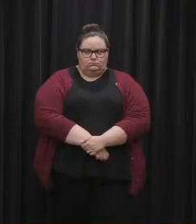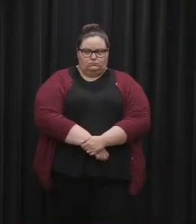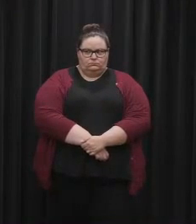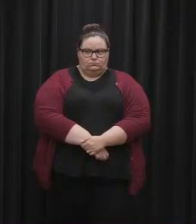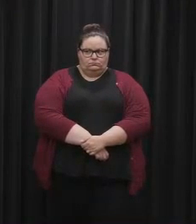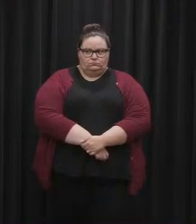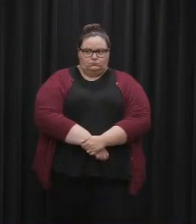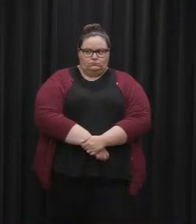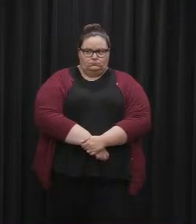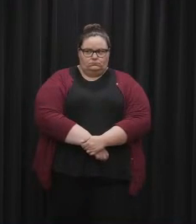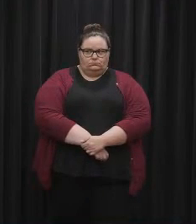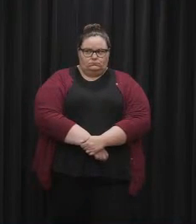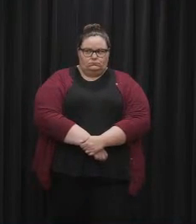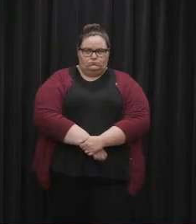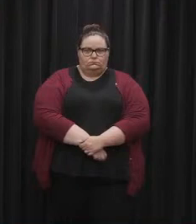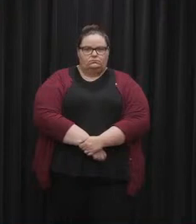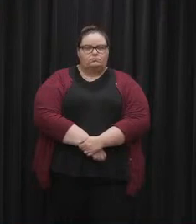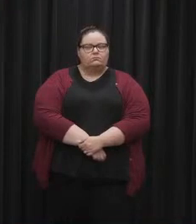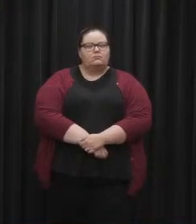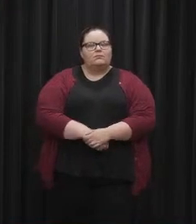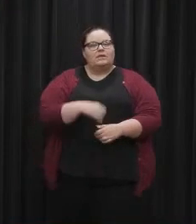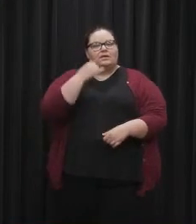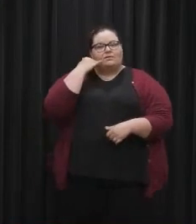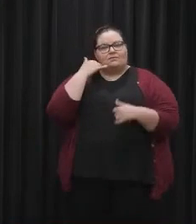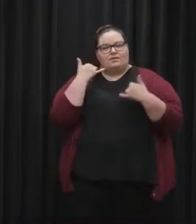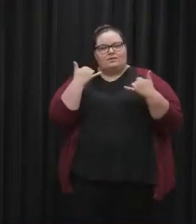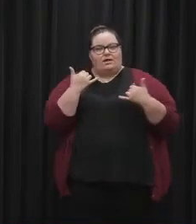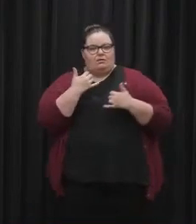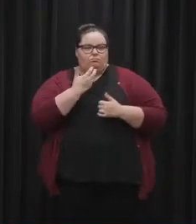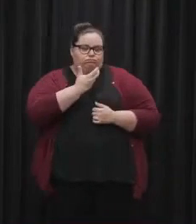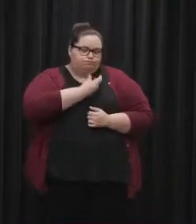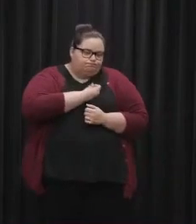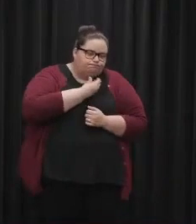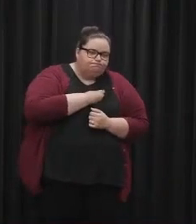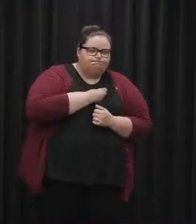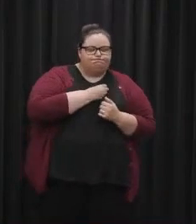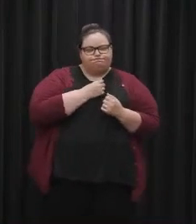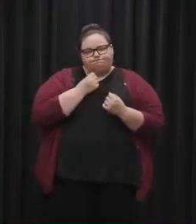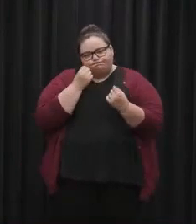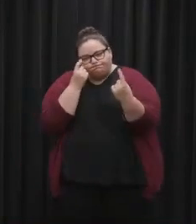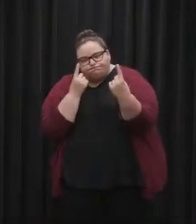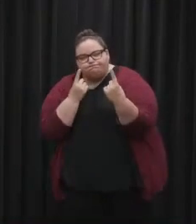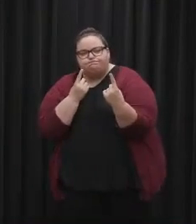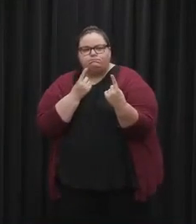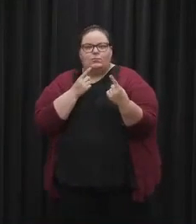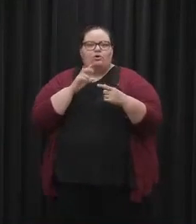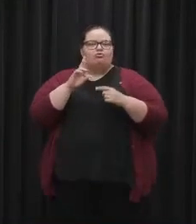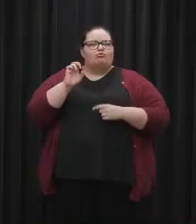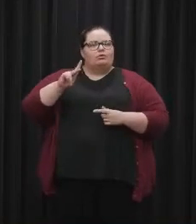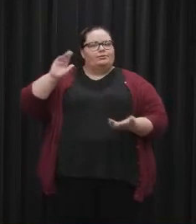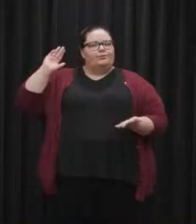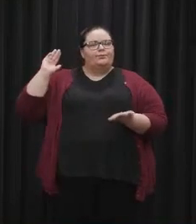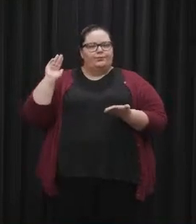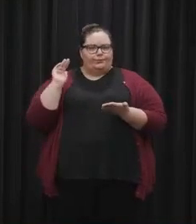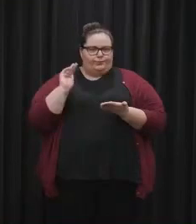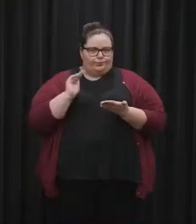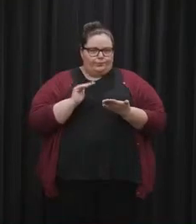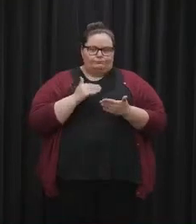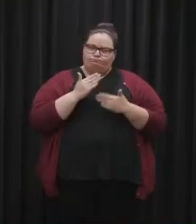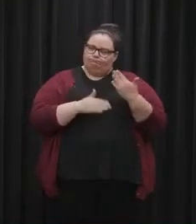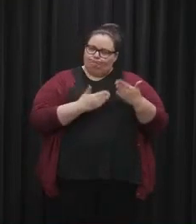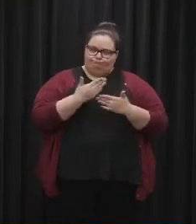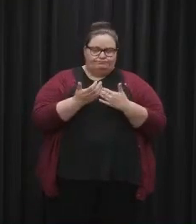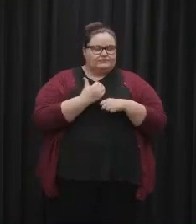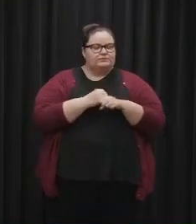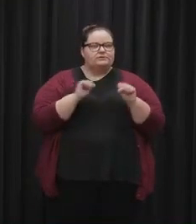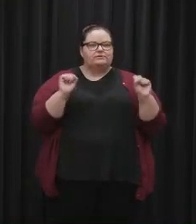effective treatment. By acting now with kindness and patience, empathy and tolerance, we can lower the risk and go about our lives safely. We